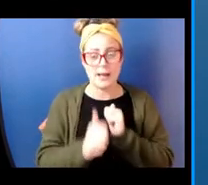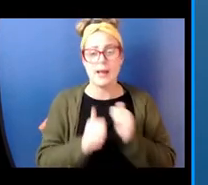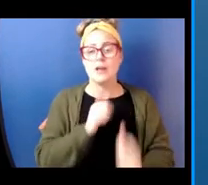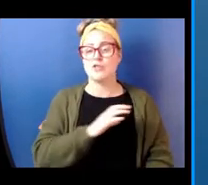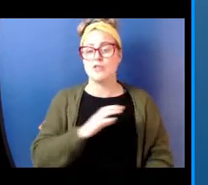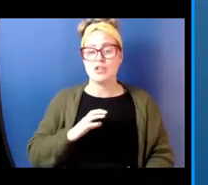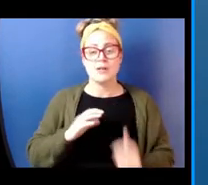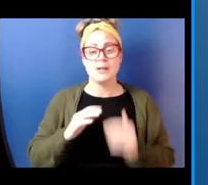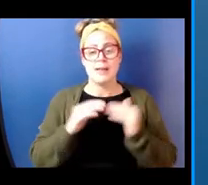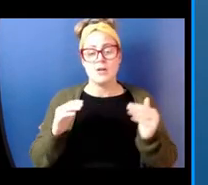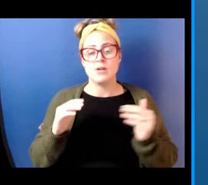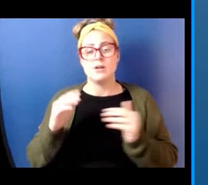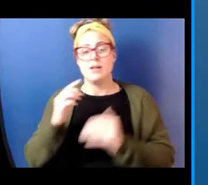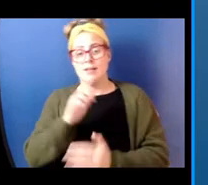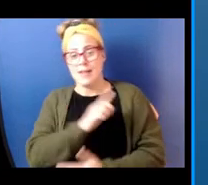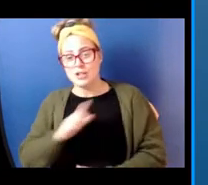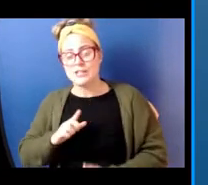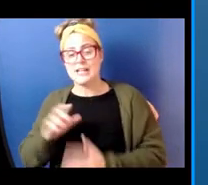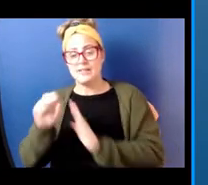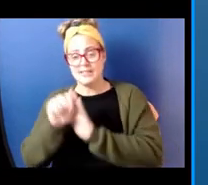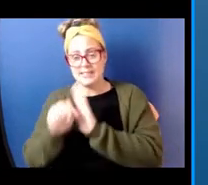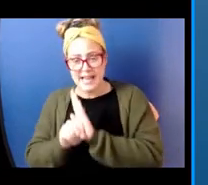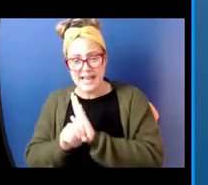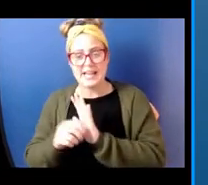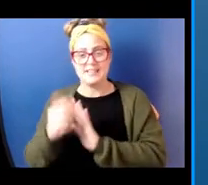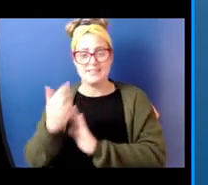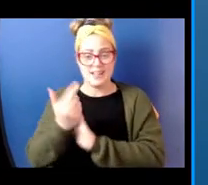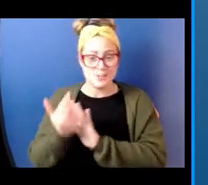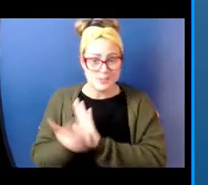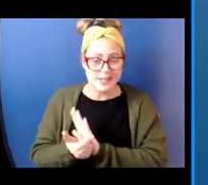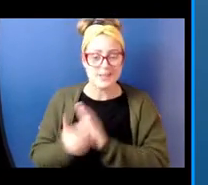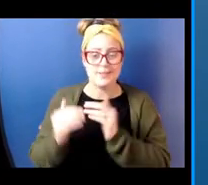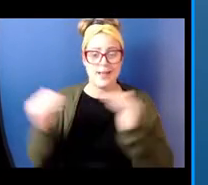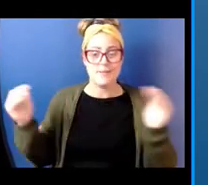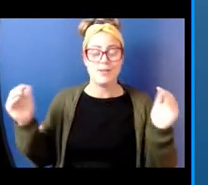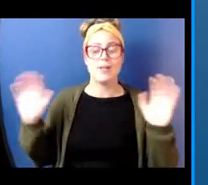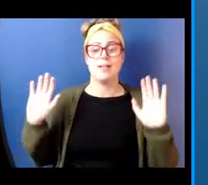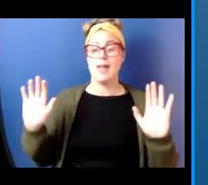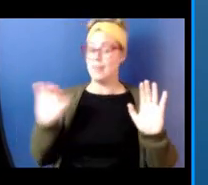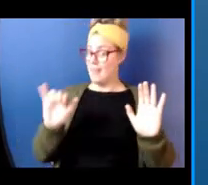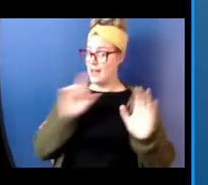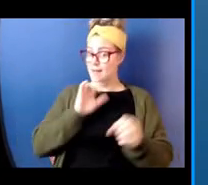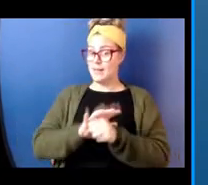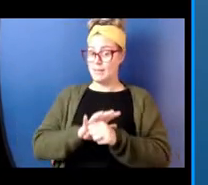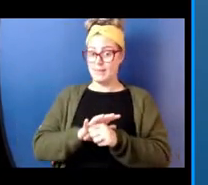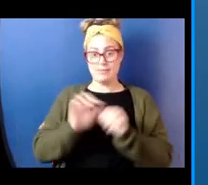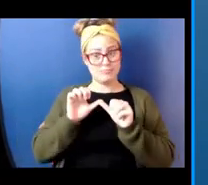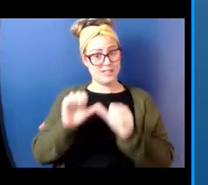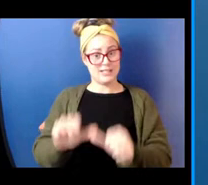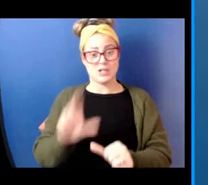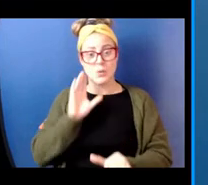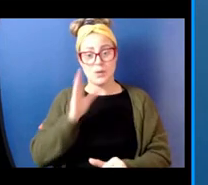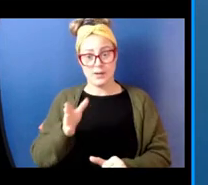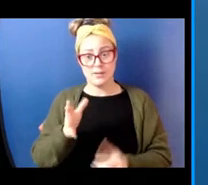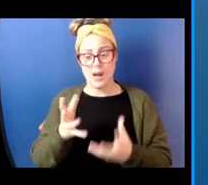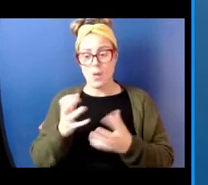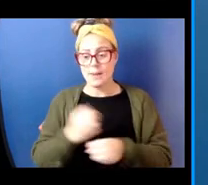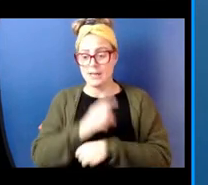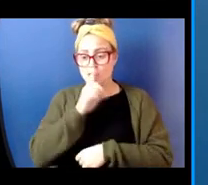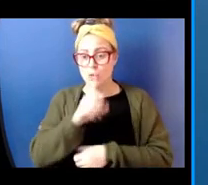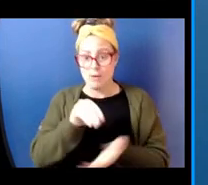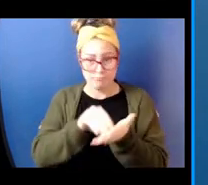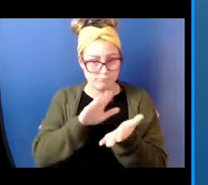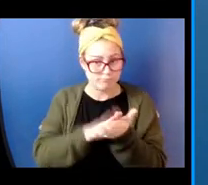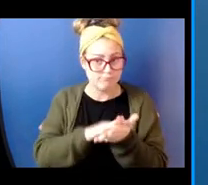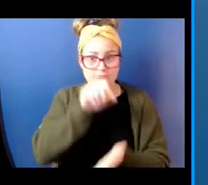legislative level that commitment is unwavering and so I just I just want to make sure that that is on record that folks